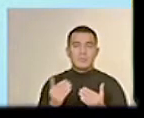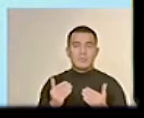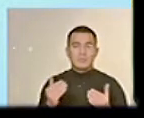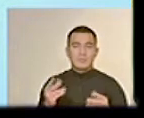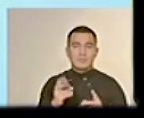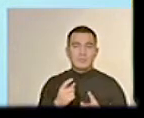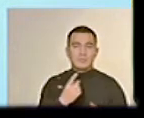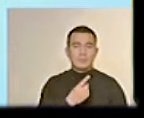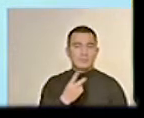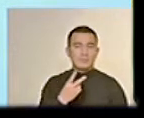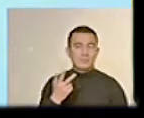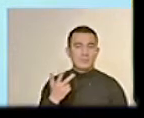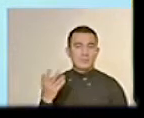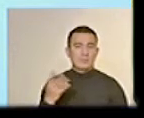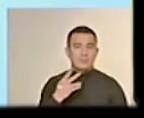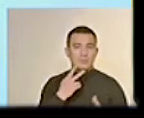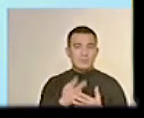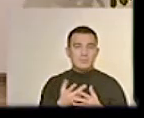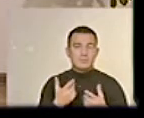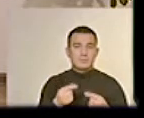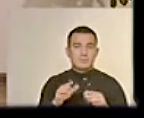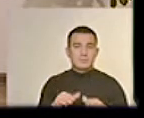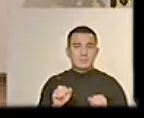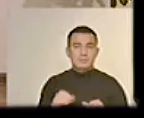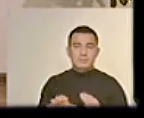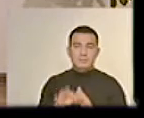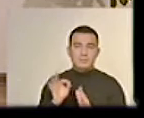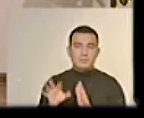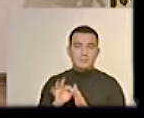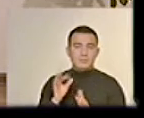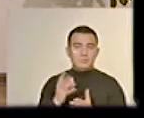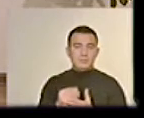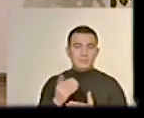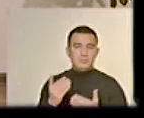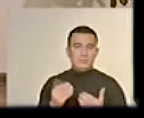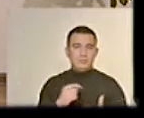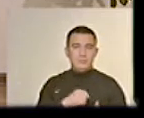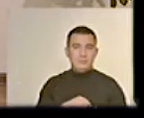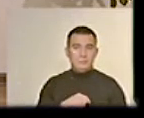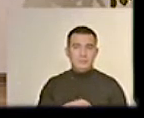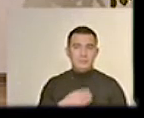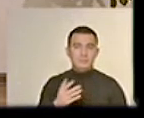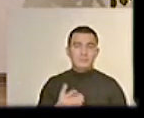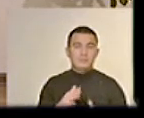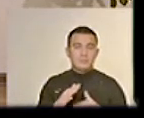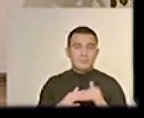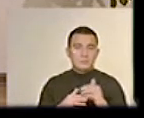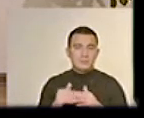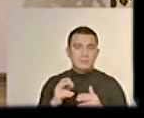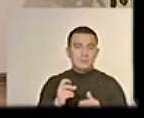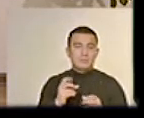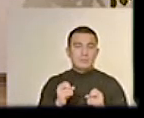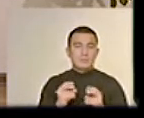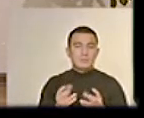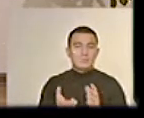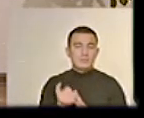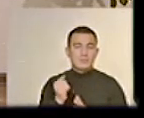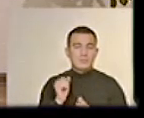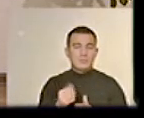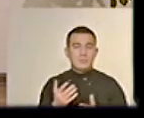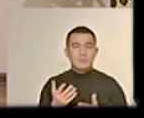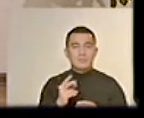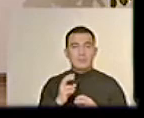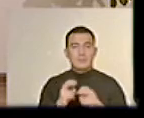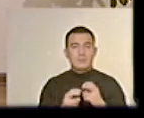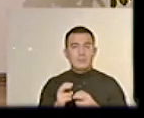olish mumkin? Ya'ni biz kislorod mavzusini o'tganimizda kislorodning olinish usullari, laboratoriyada qanday olinadi yoki sanoatda